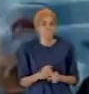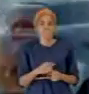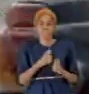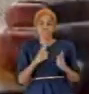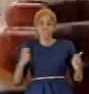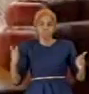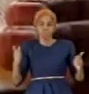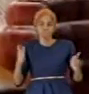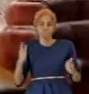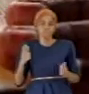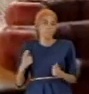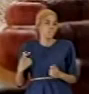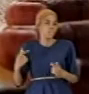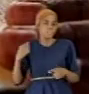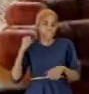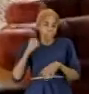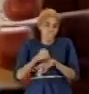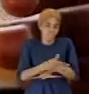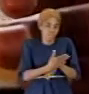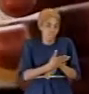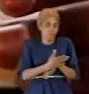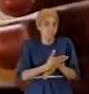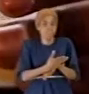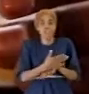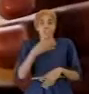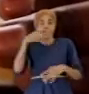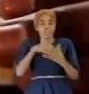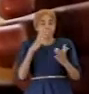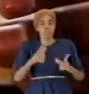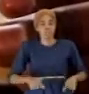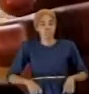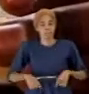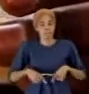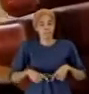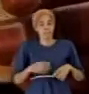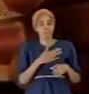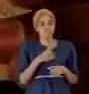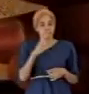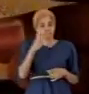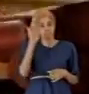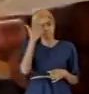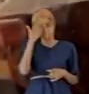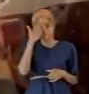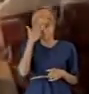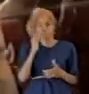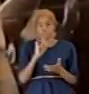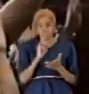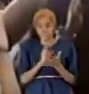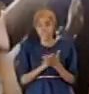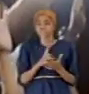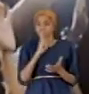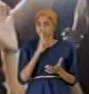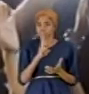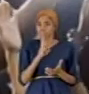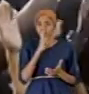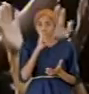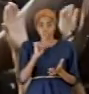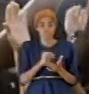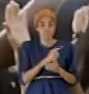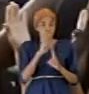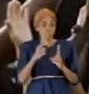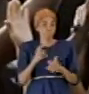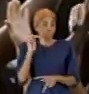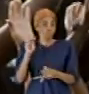definite, indelible impact in your life, and you know for a certainty that when